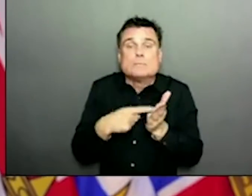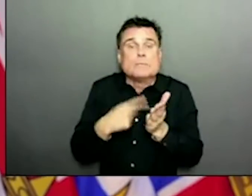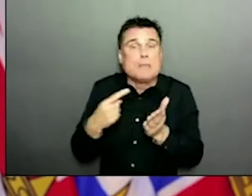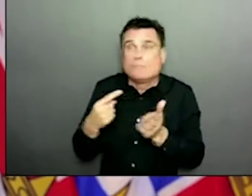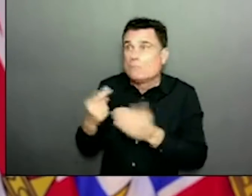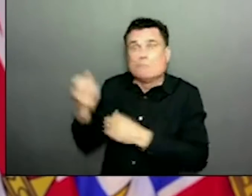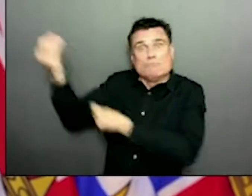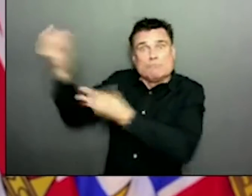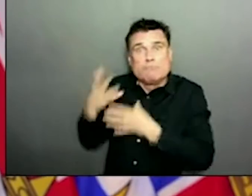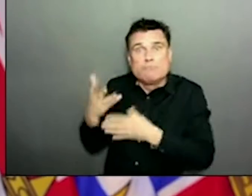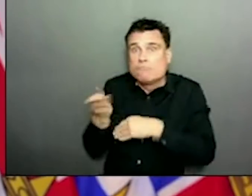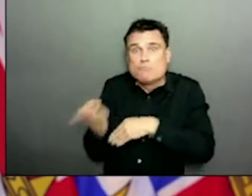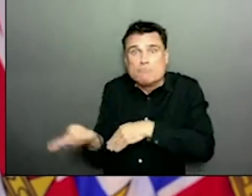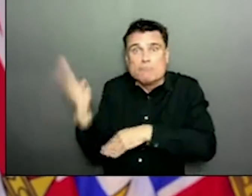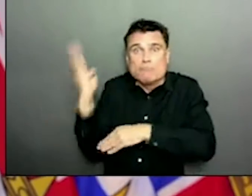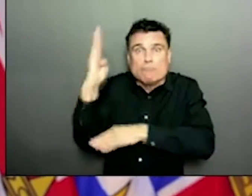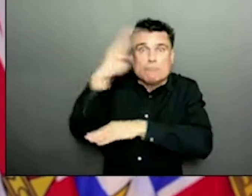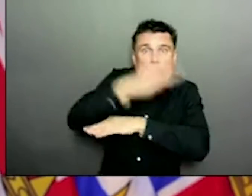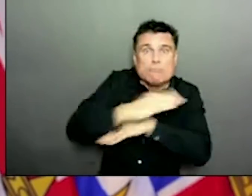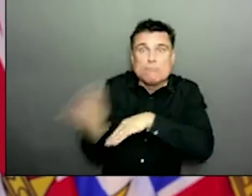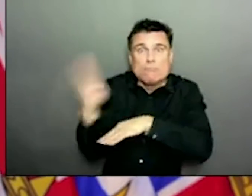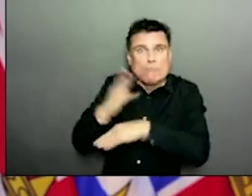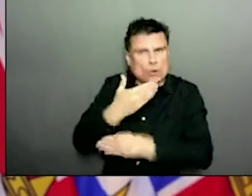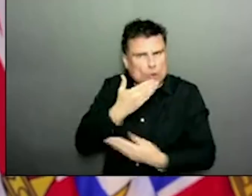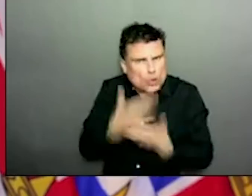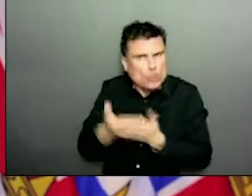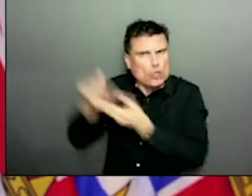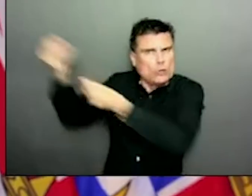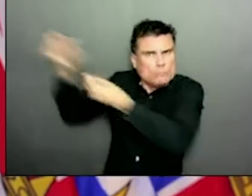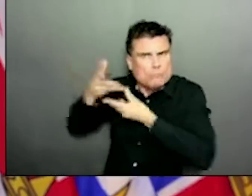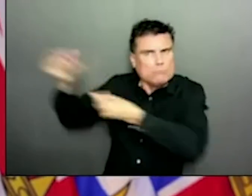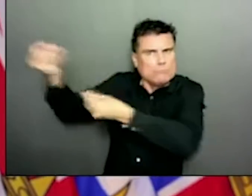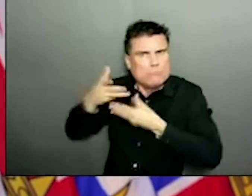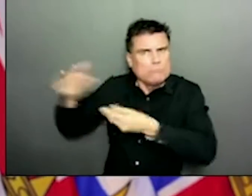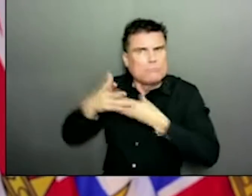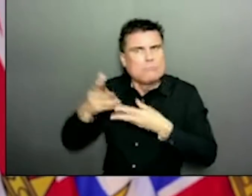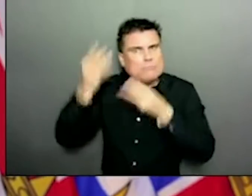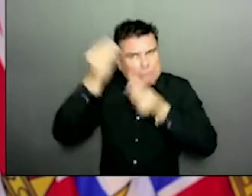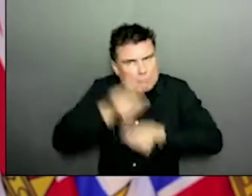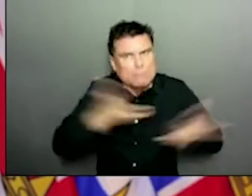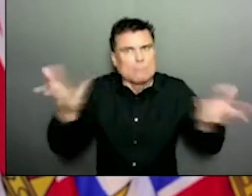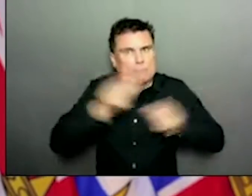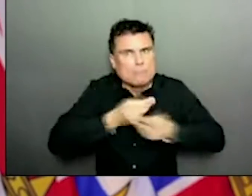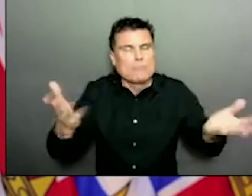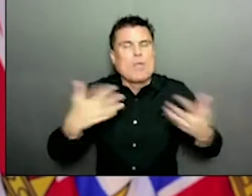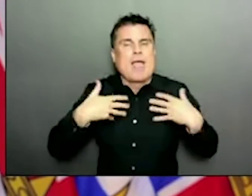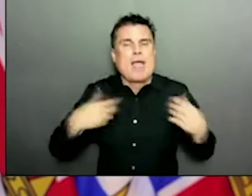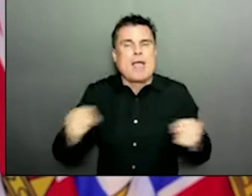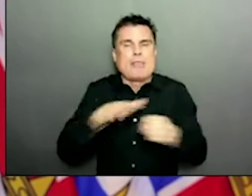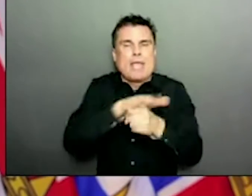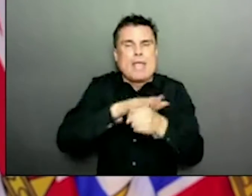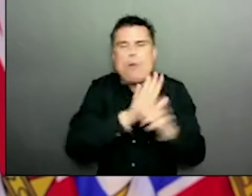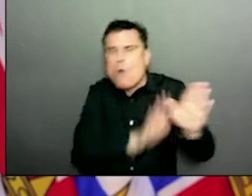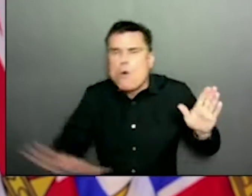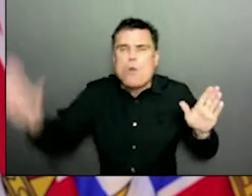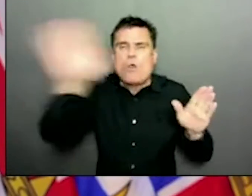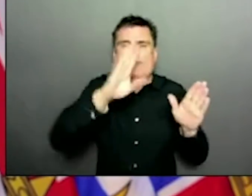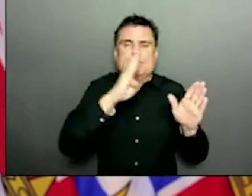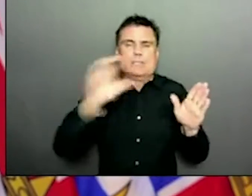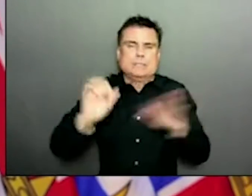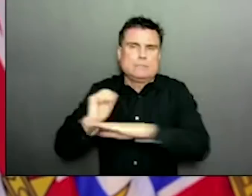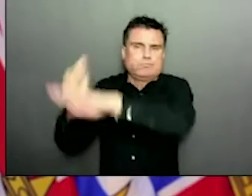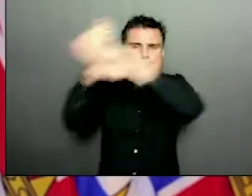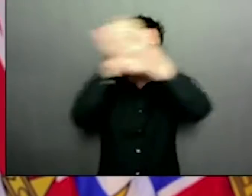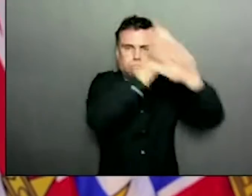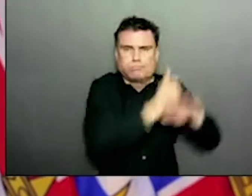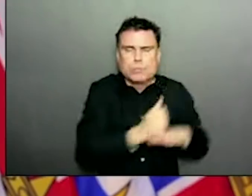planning for immunization clinics in every health region across the province starting early next week. And I know many people are eagerly